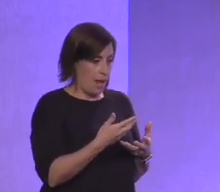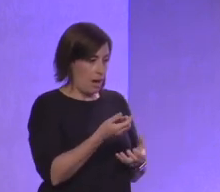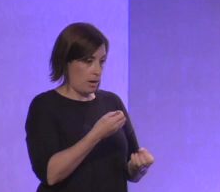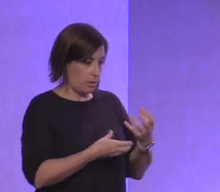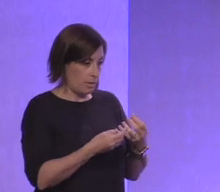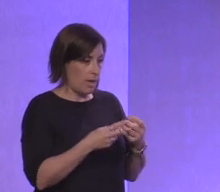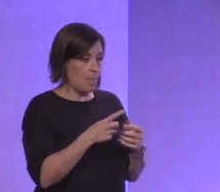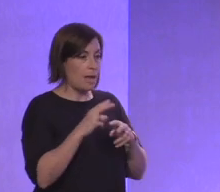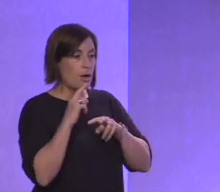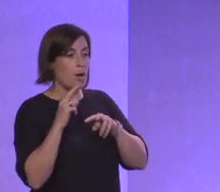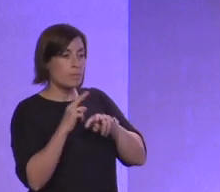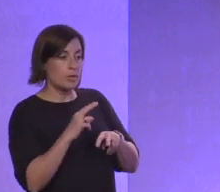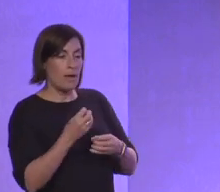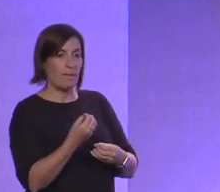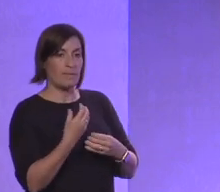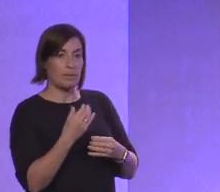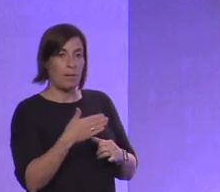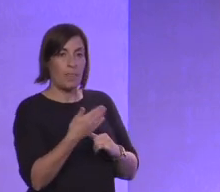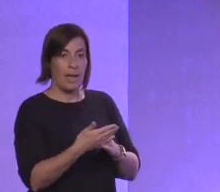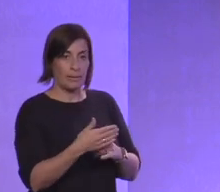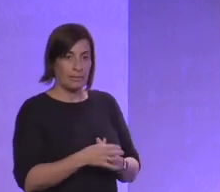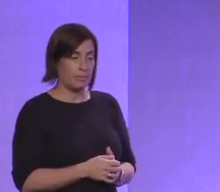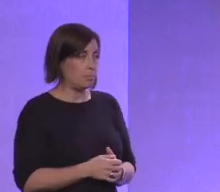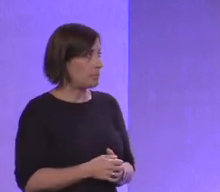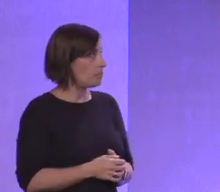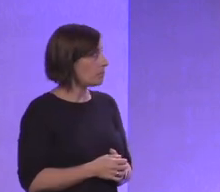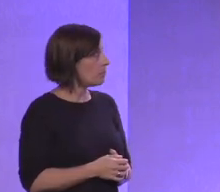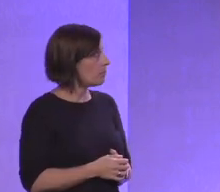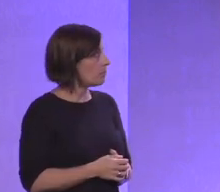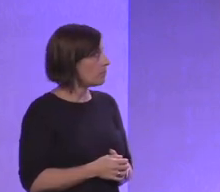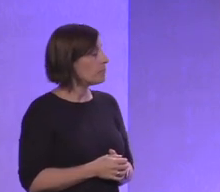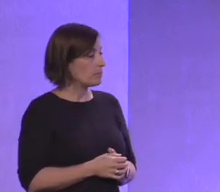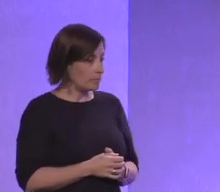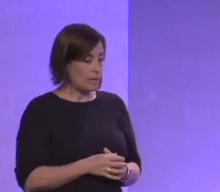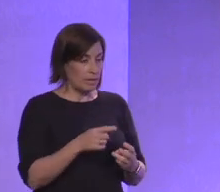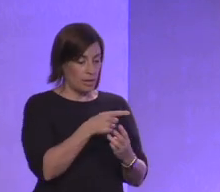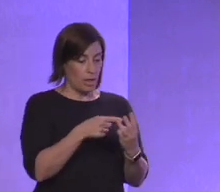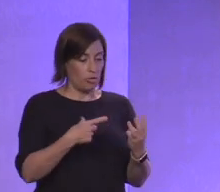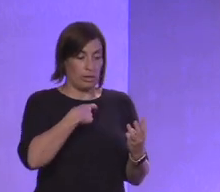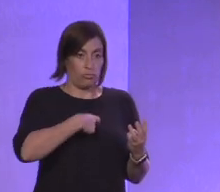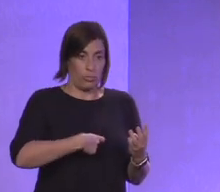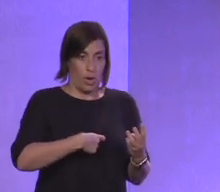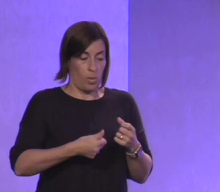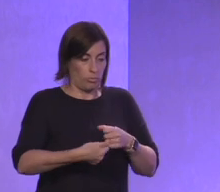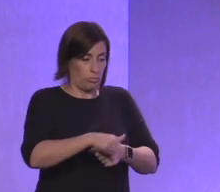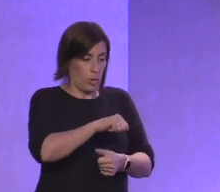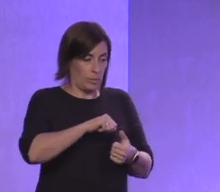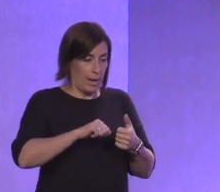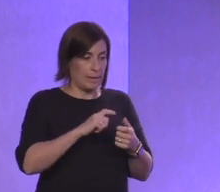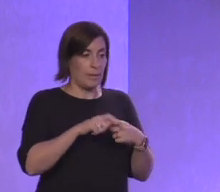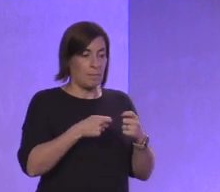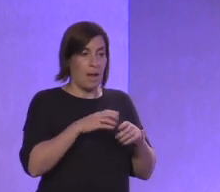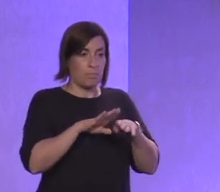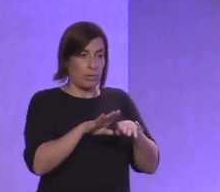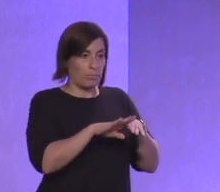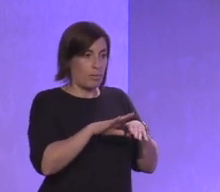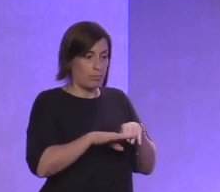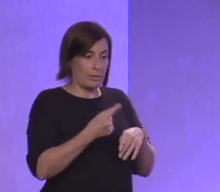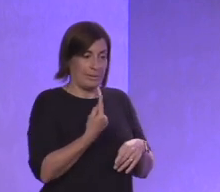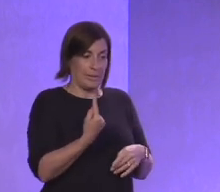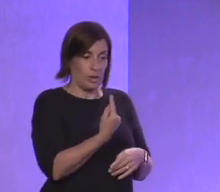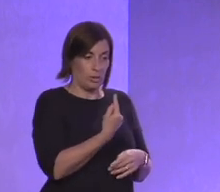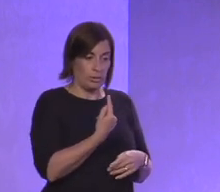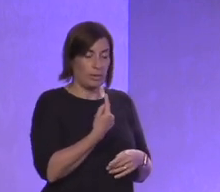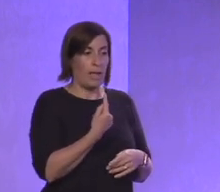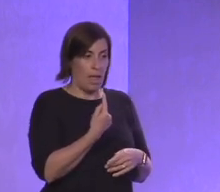their feedback on what they've noticed about the conversation they've just seen. Rotate around those until everybody's had a turn at each role, and then bring